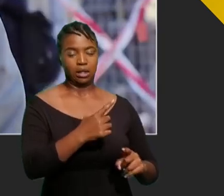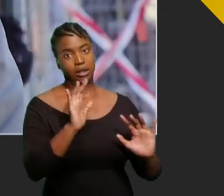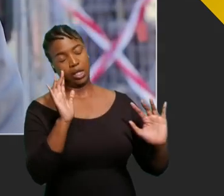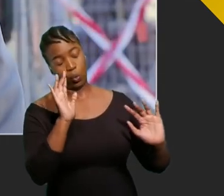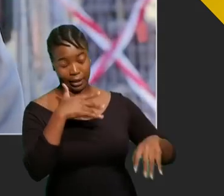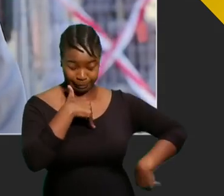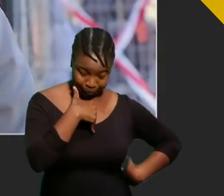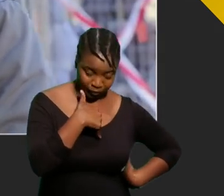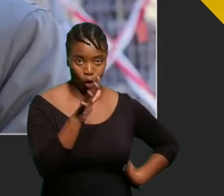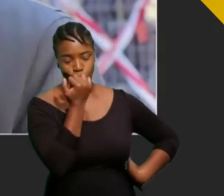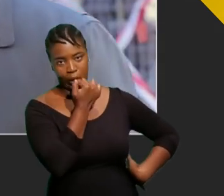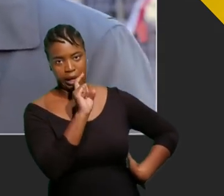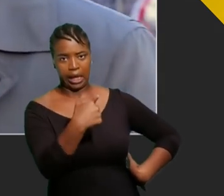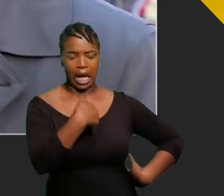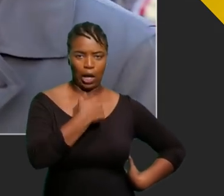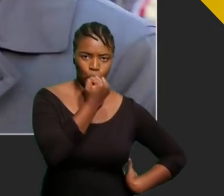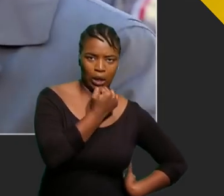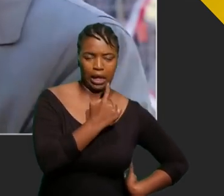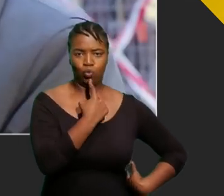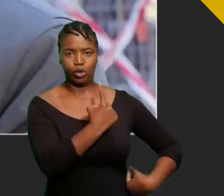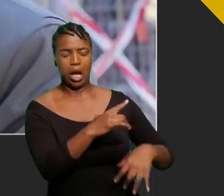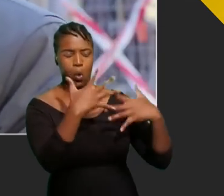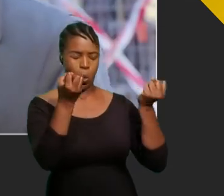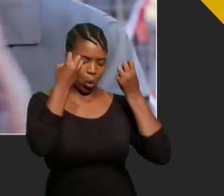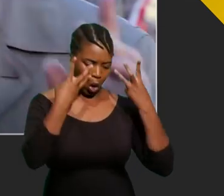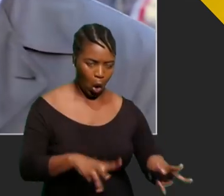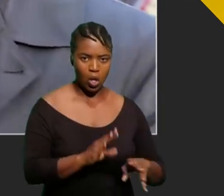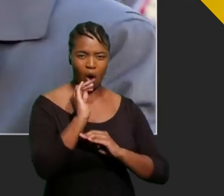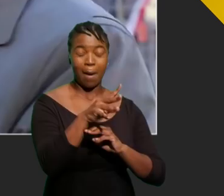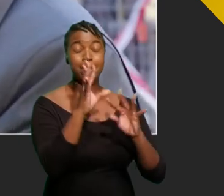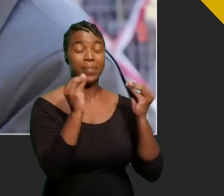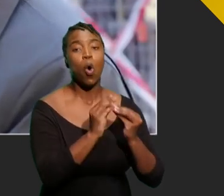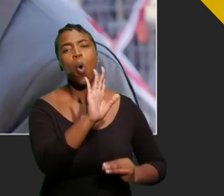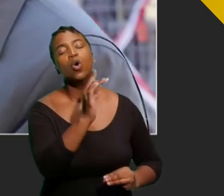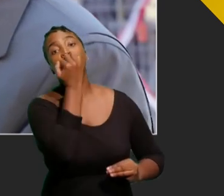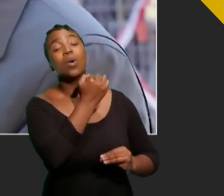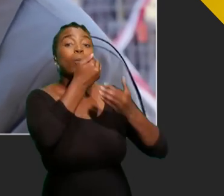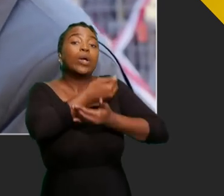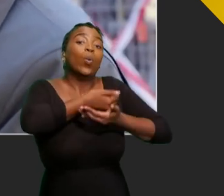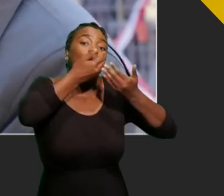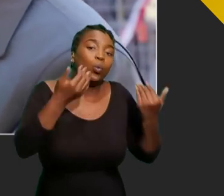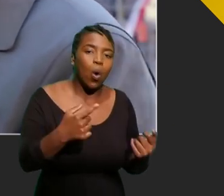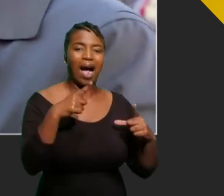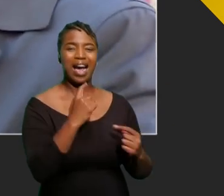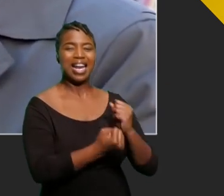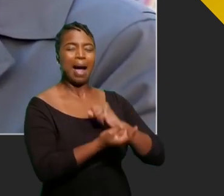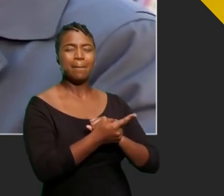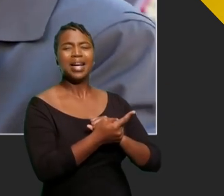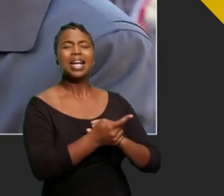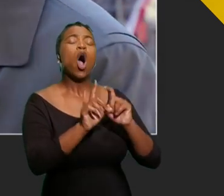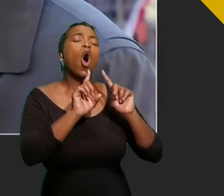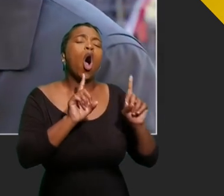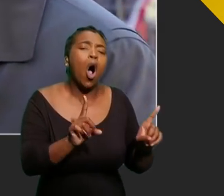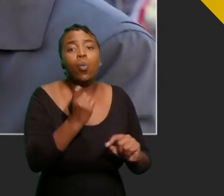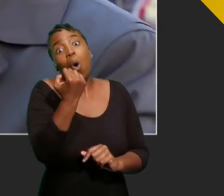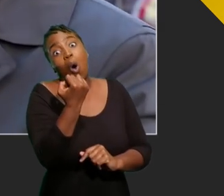economy was hijacked, by the way, and we're terribly sorry to tell you that the losses are in the billions. Well, actually, we really don't know the trillions. And, oh, and by